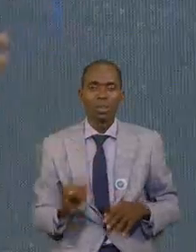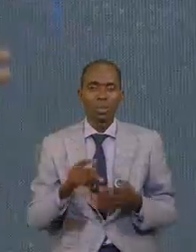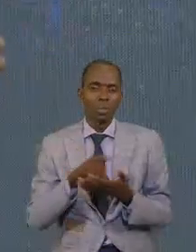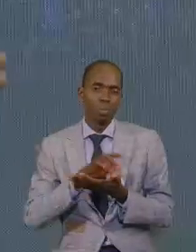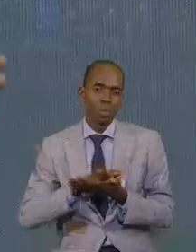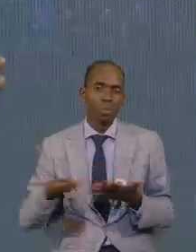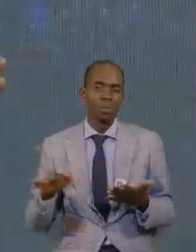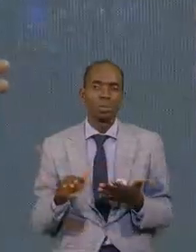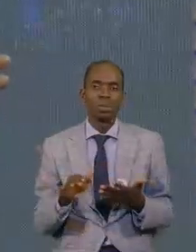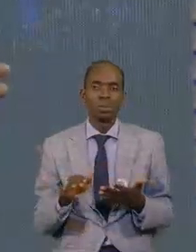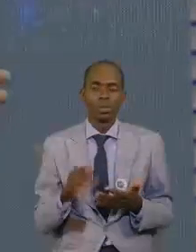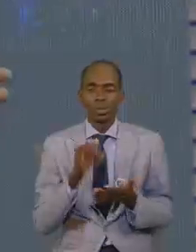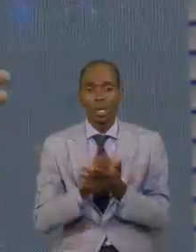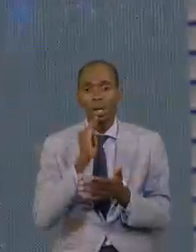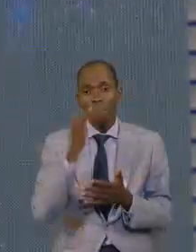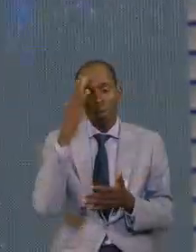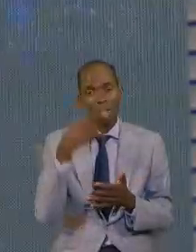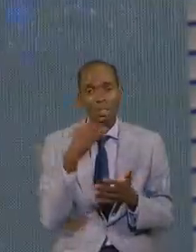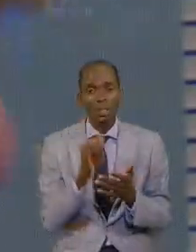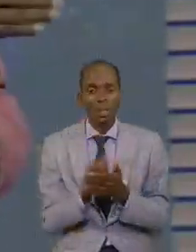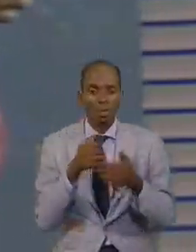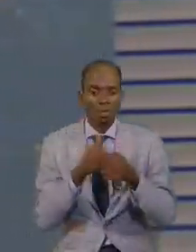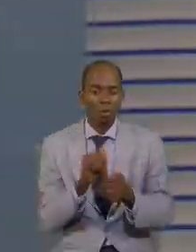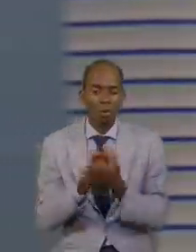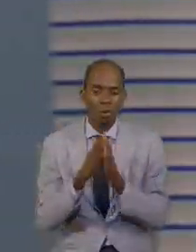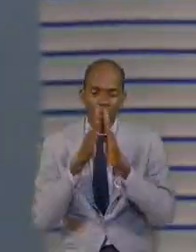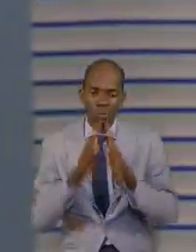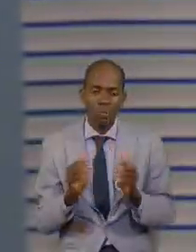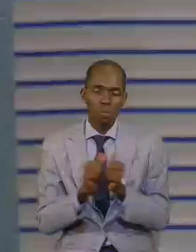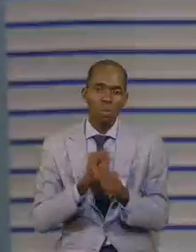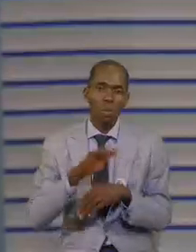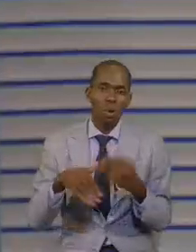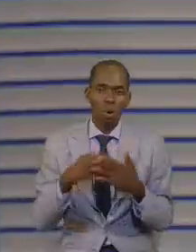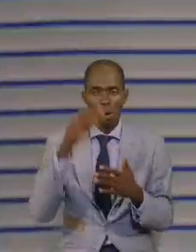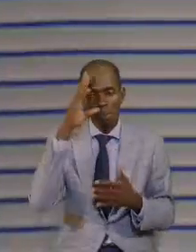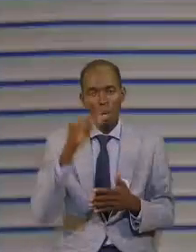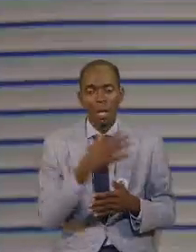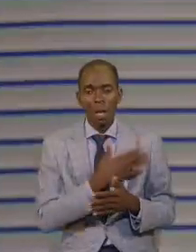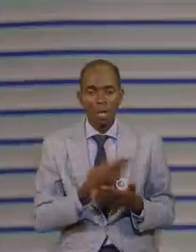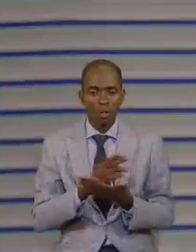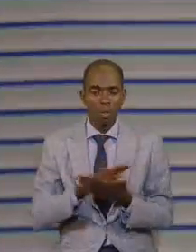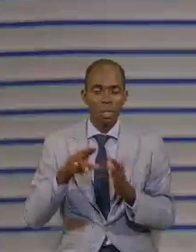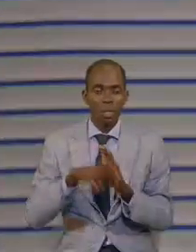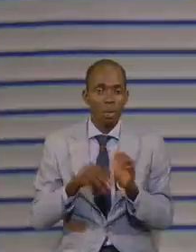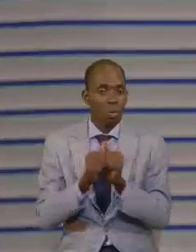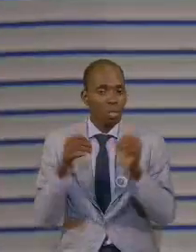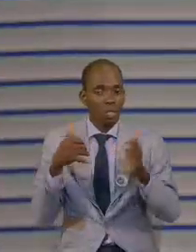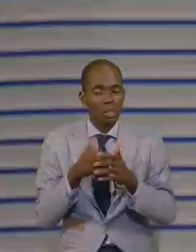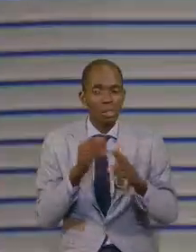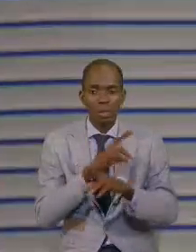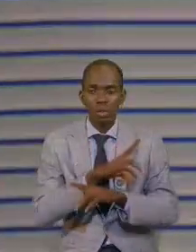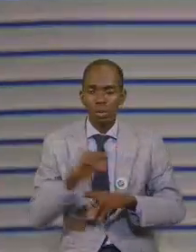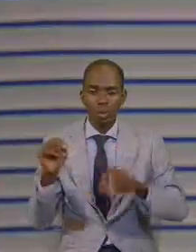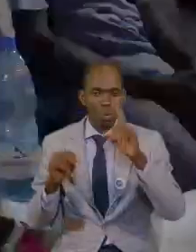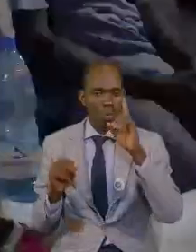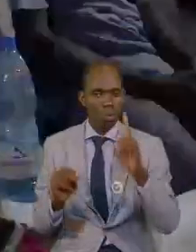That's why it says, follow peace with all men and holiness, without which no man, even a preacher,